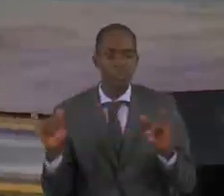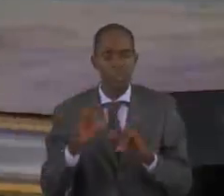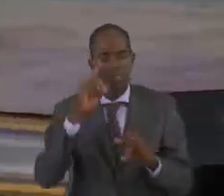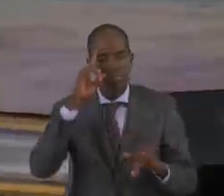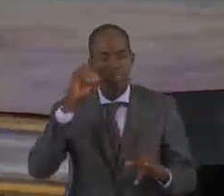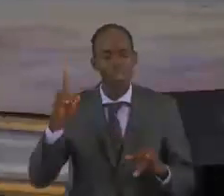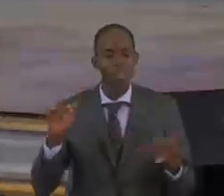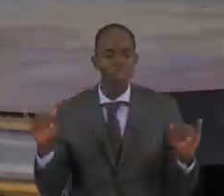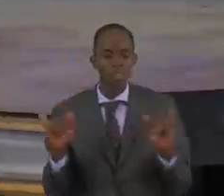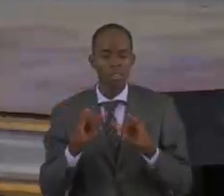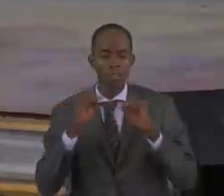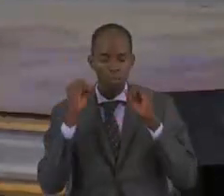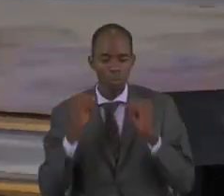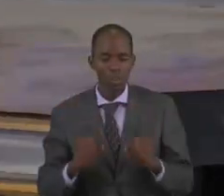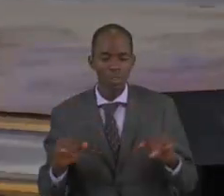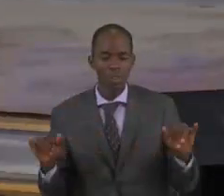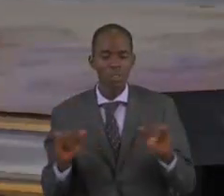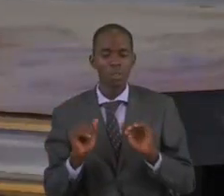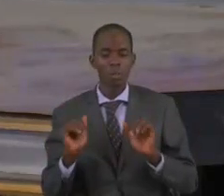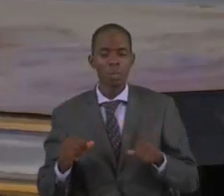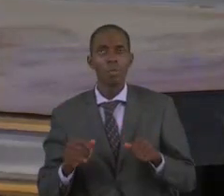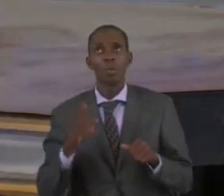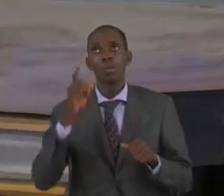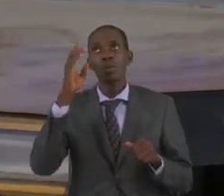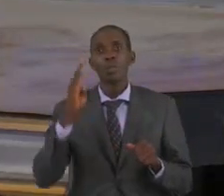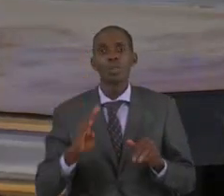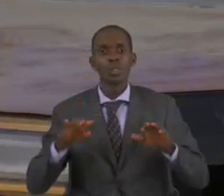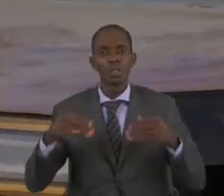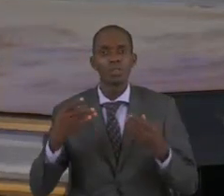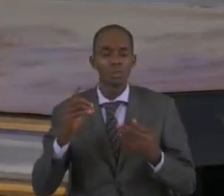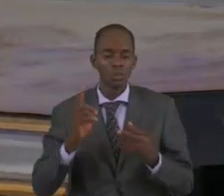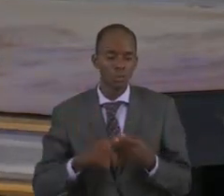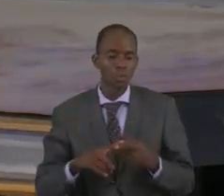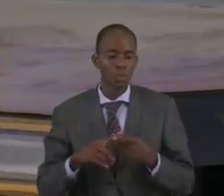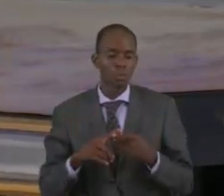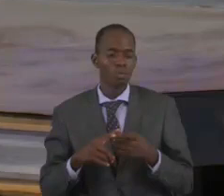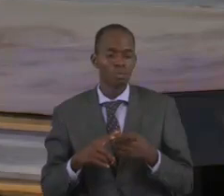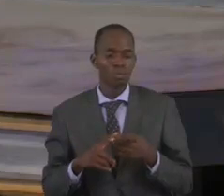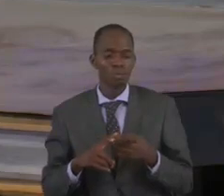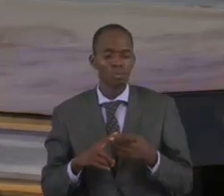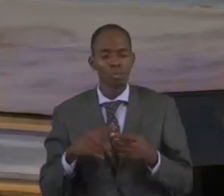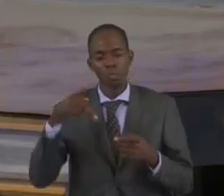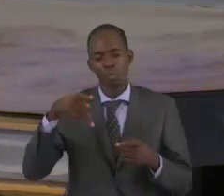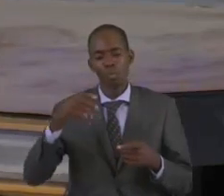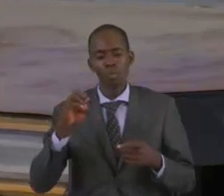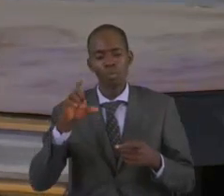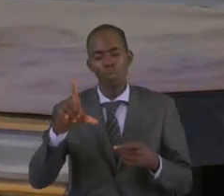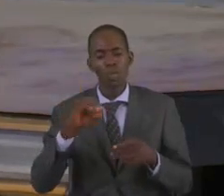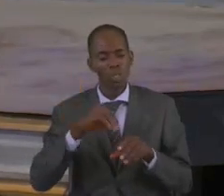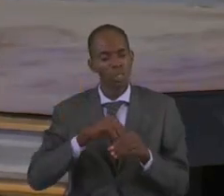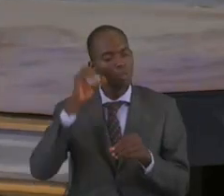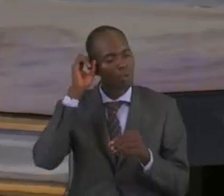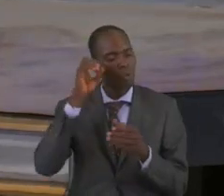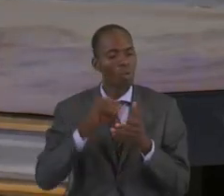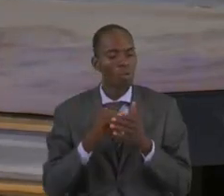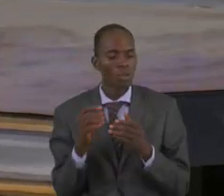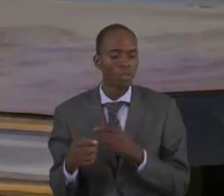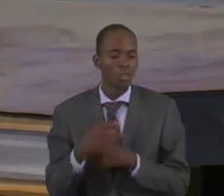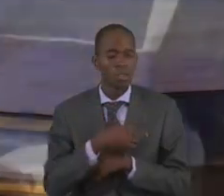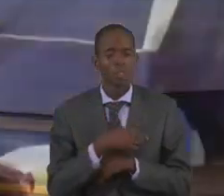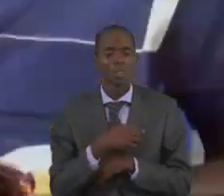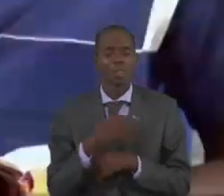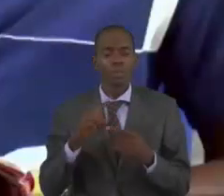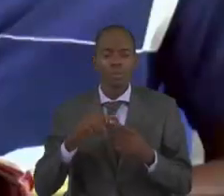same power, the same ability God gave to Paul in his own day to preach the gospel